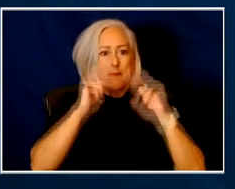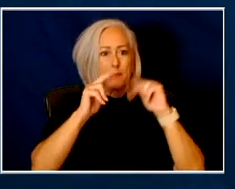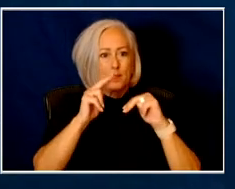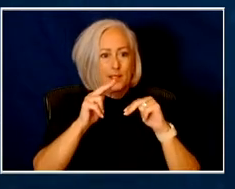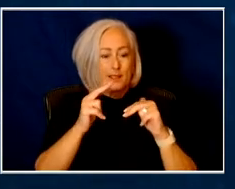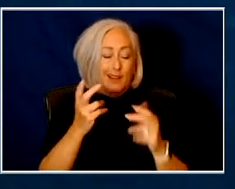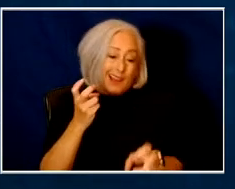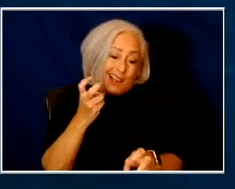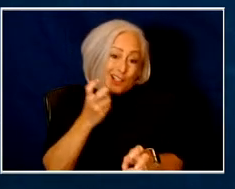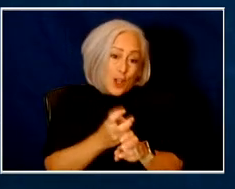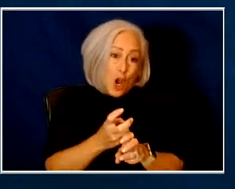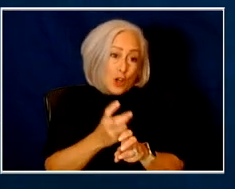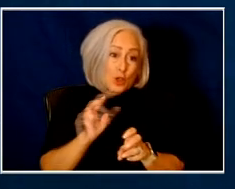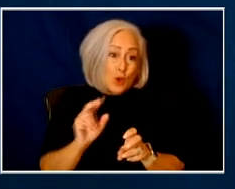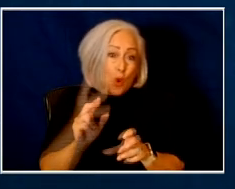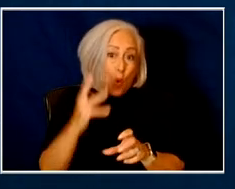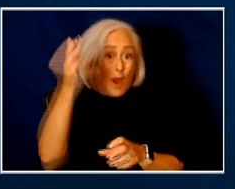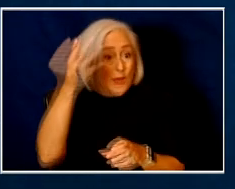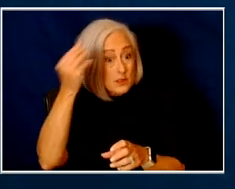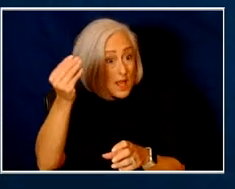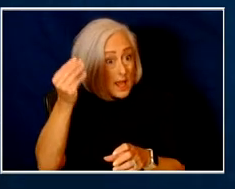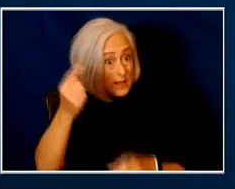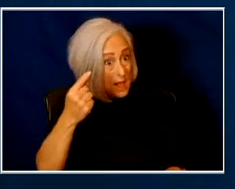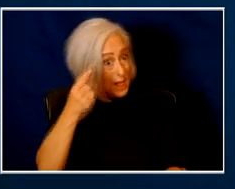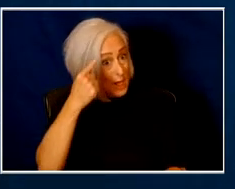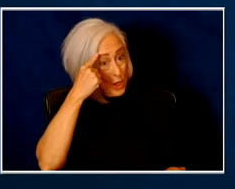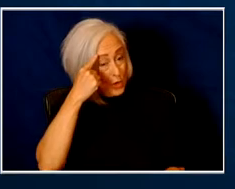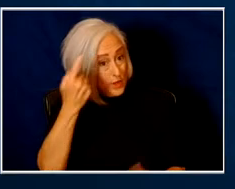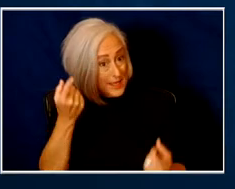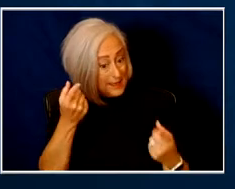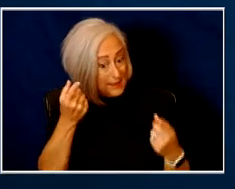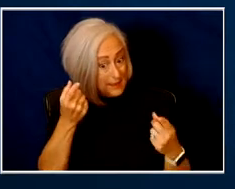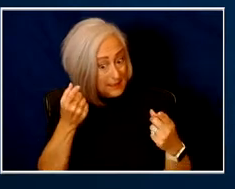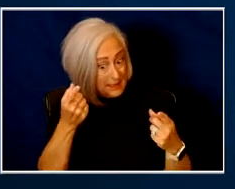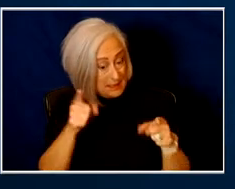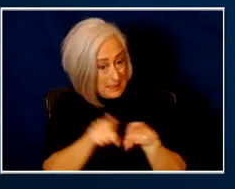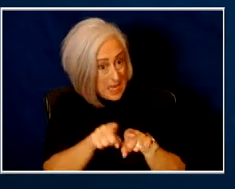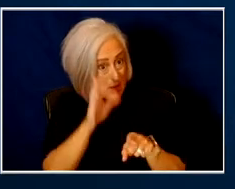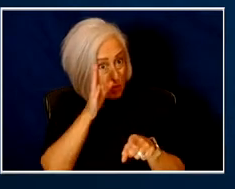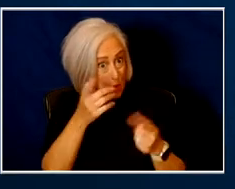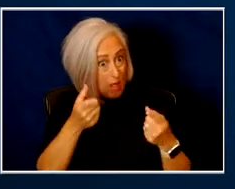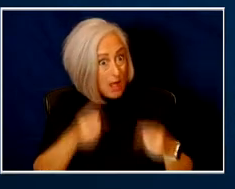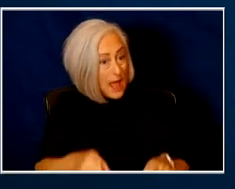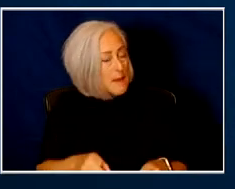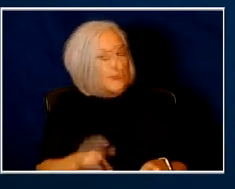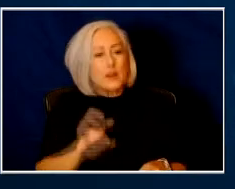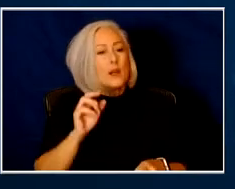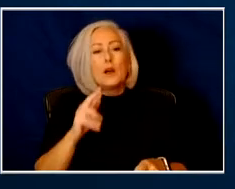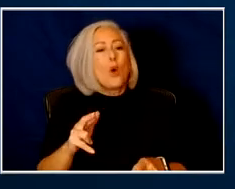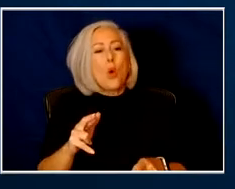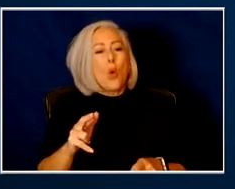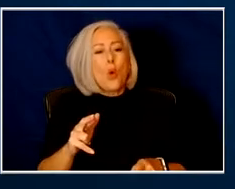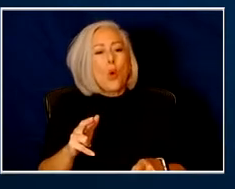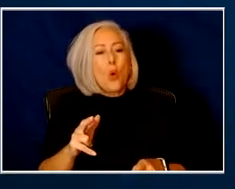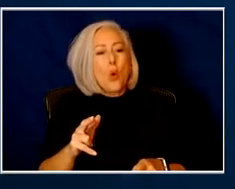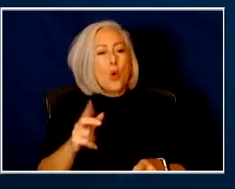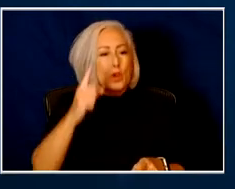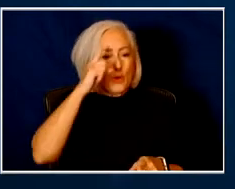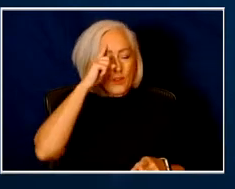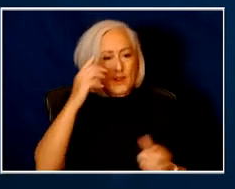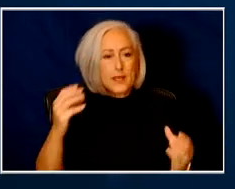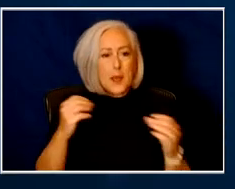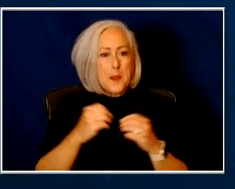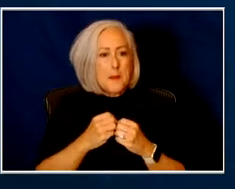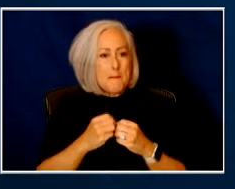do you think we're in for the same this year or can we break this cycle are we beginning now to get into more of a respiratory viral season